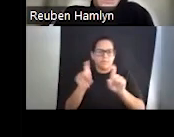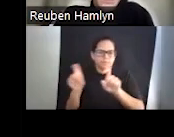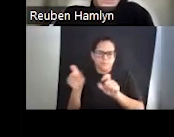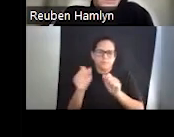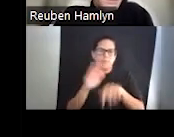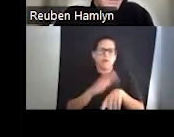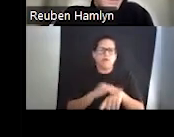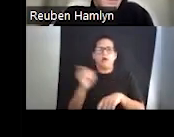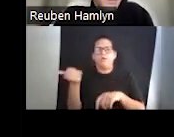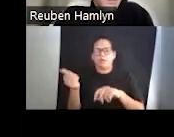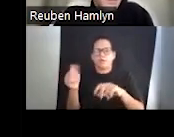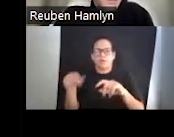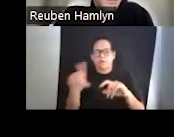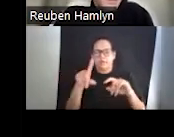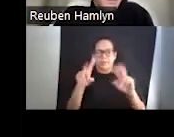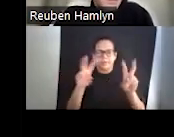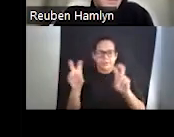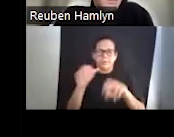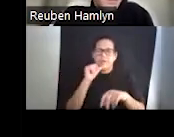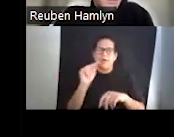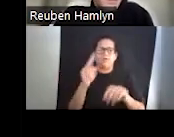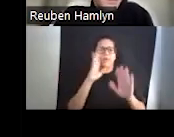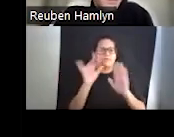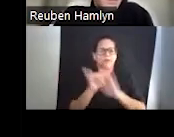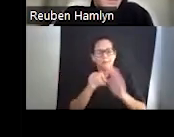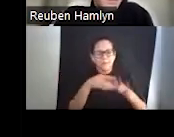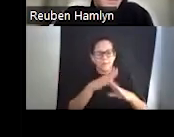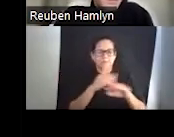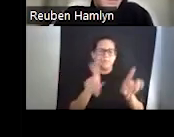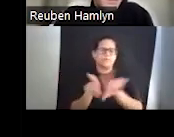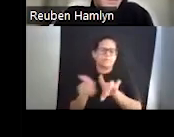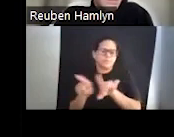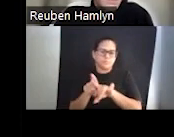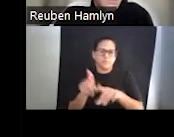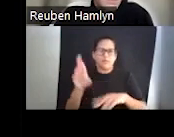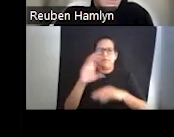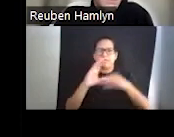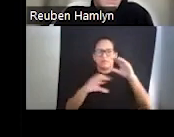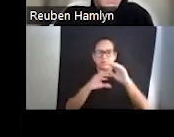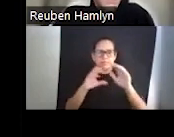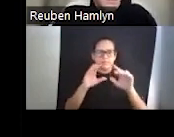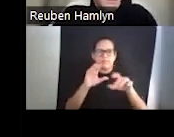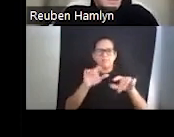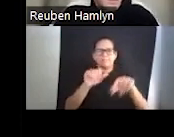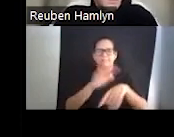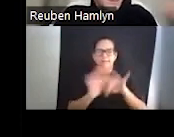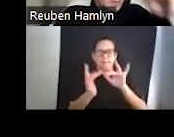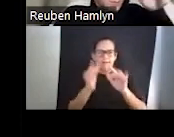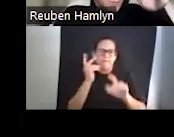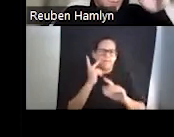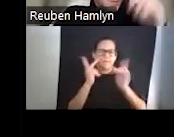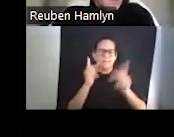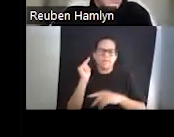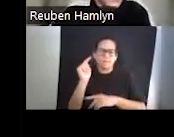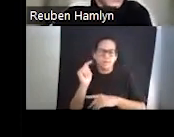other issues, not only around identity protection, but also reconstructing sites and visualizing testimonies. And